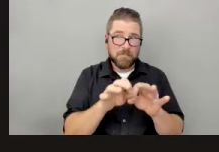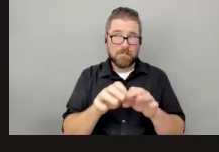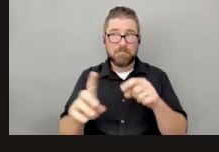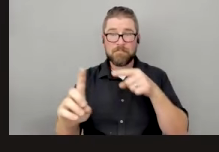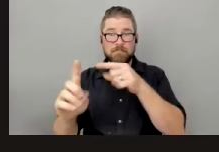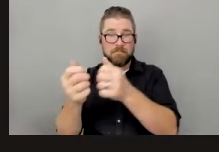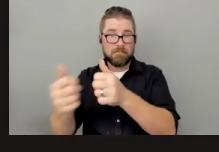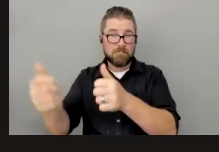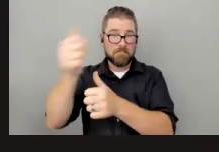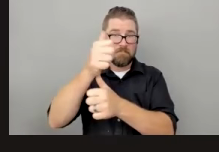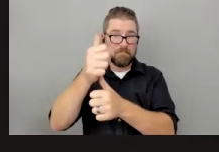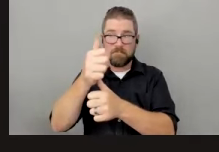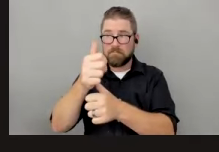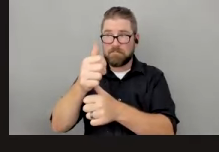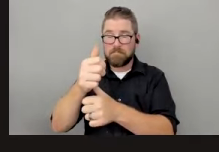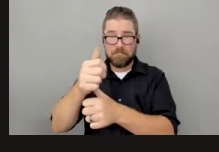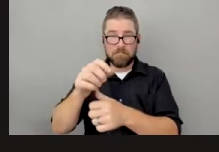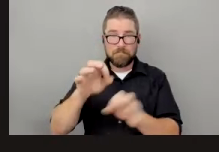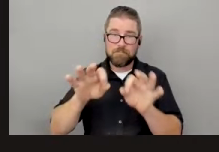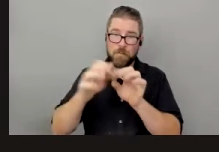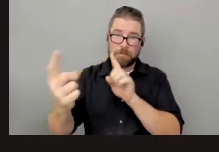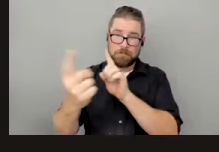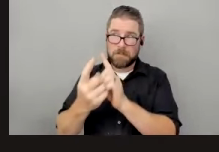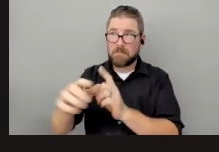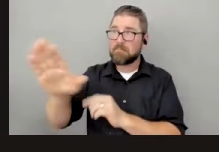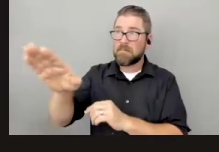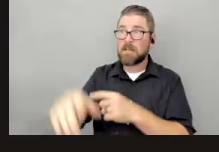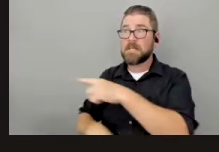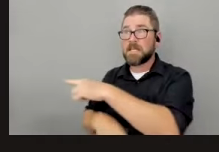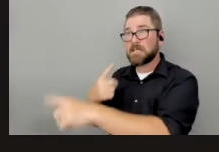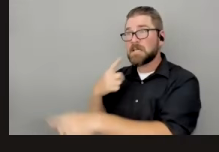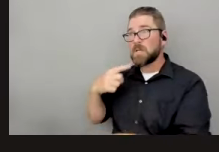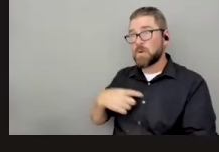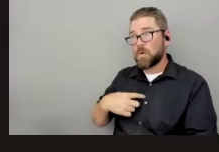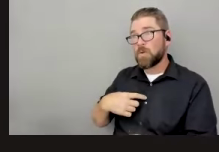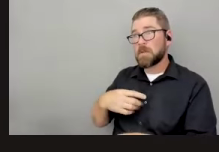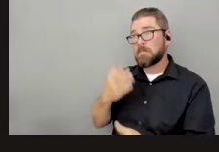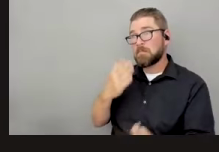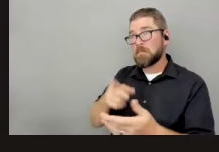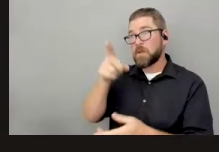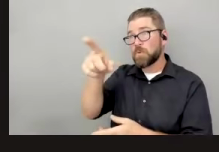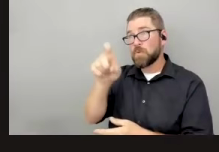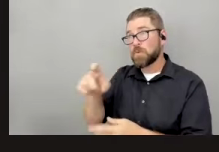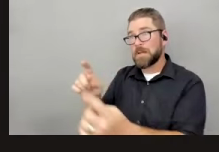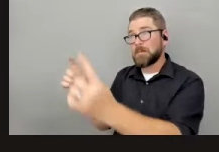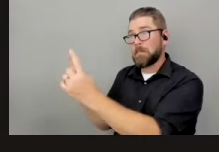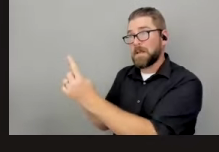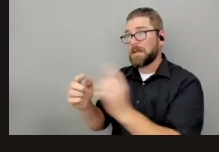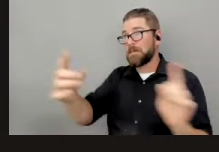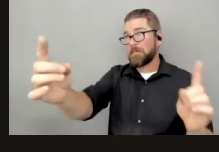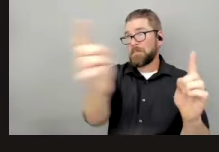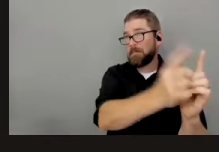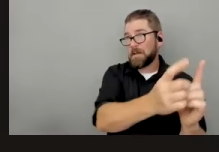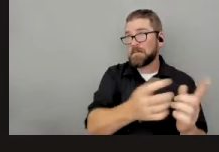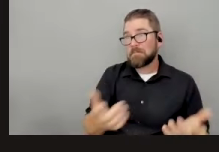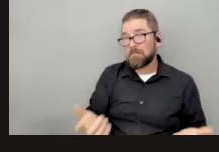me. Might want to have a conversation between the two employees. Maybe it's just the employees need to come together to have that conversation. Yeah, it